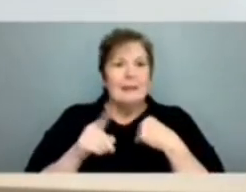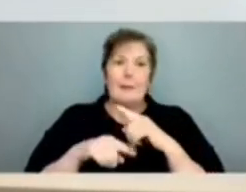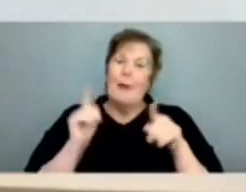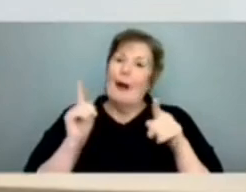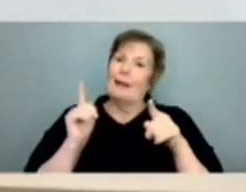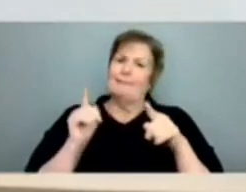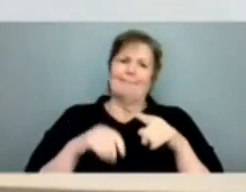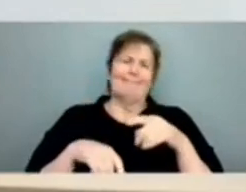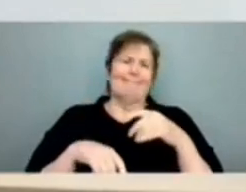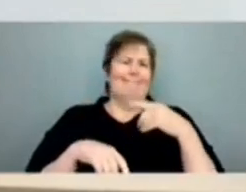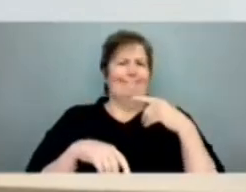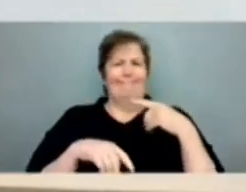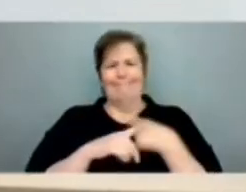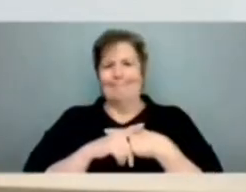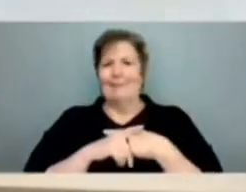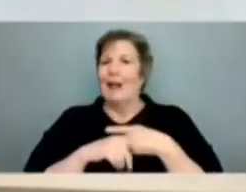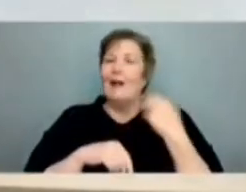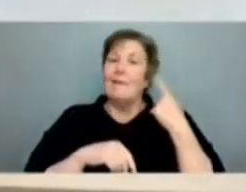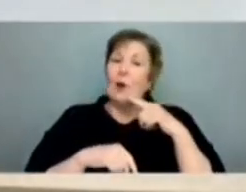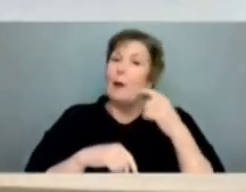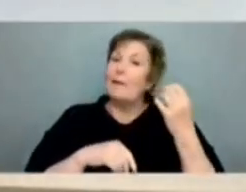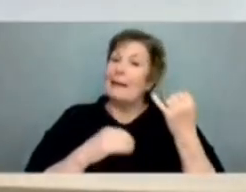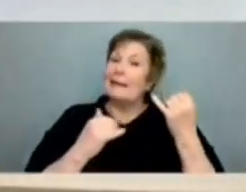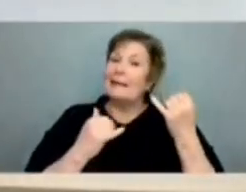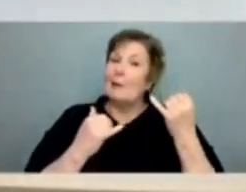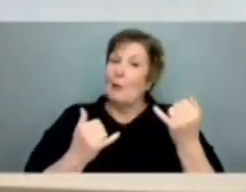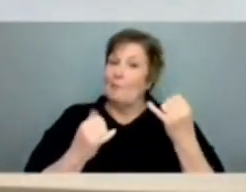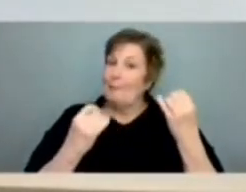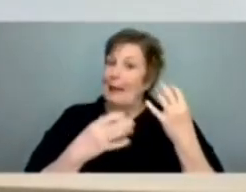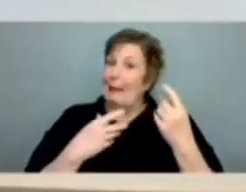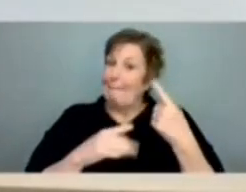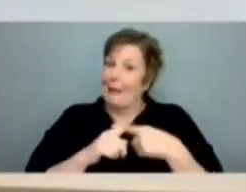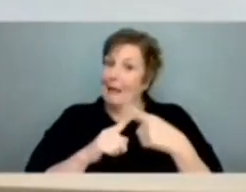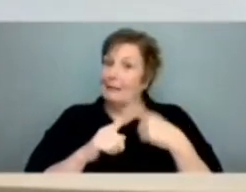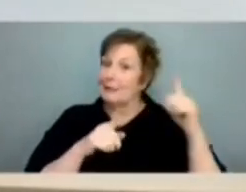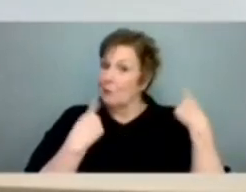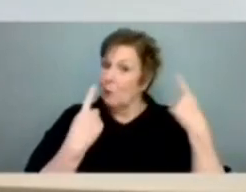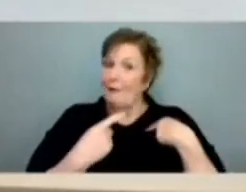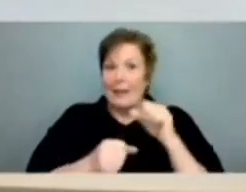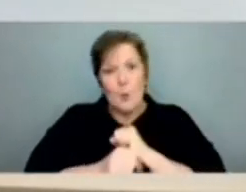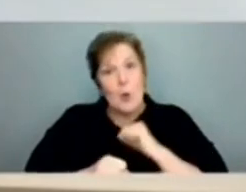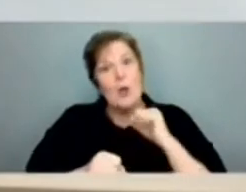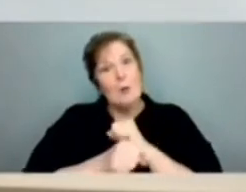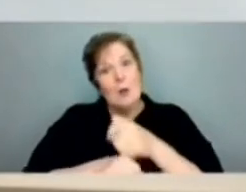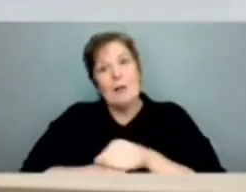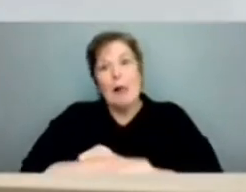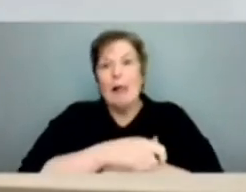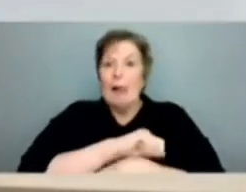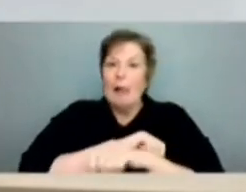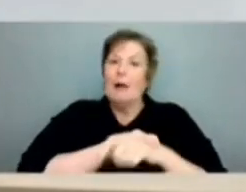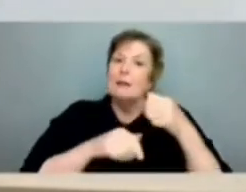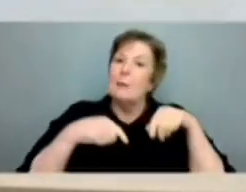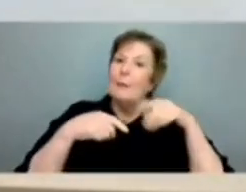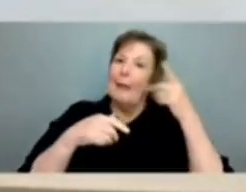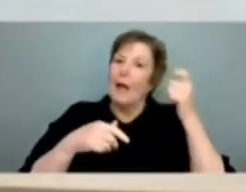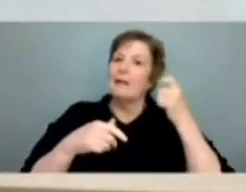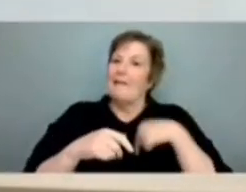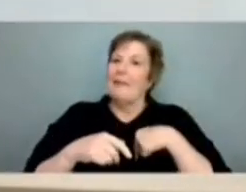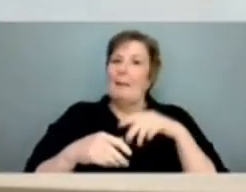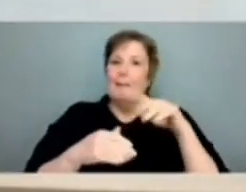time, we have for many months been hard at work revising our strategic plan in light of the global pandemic. The